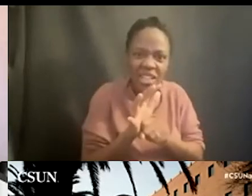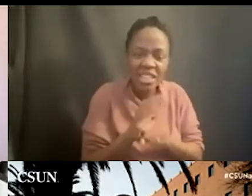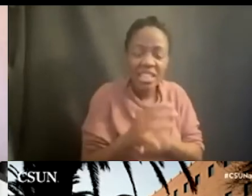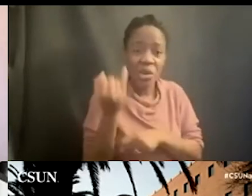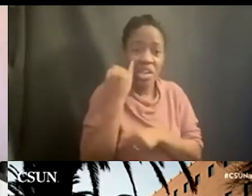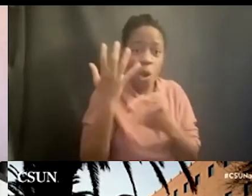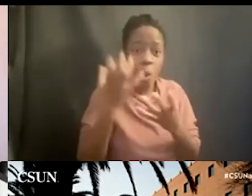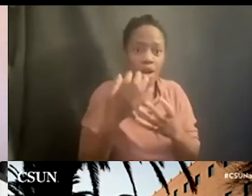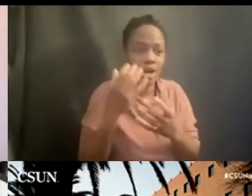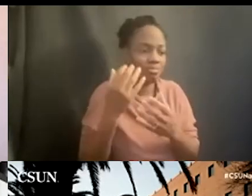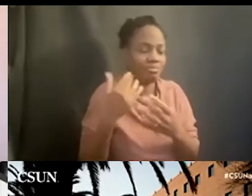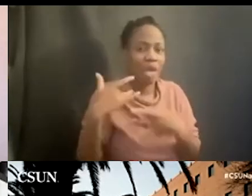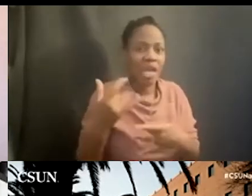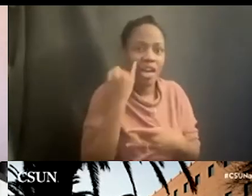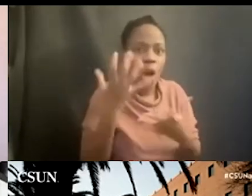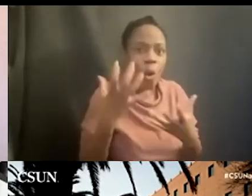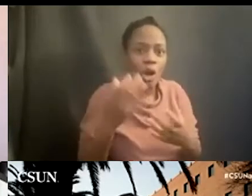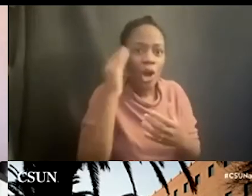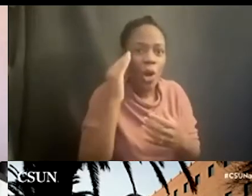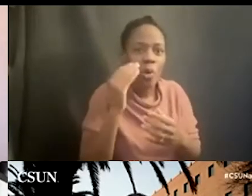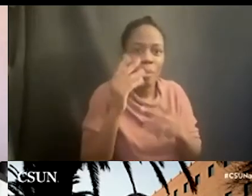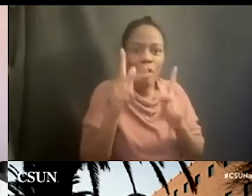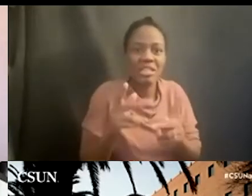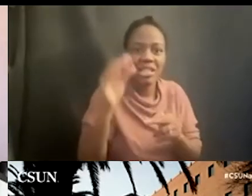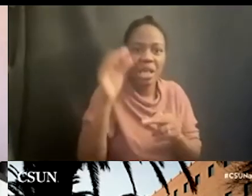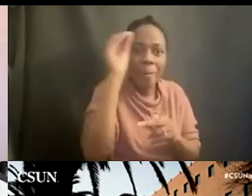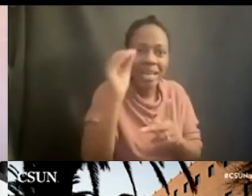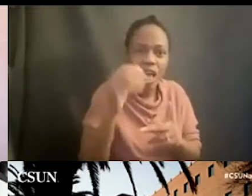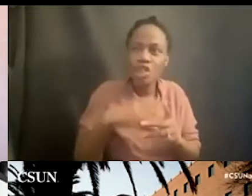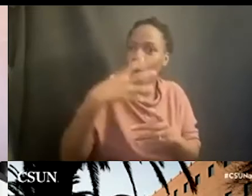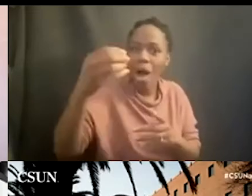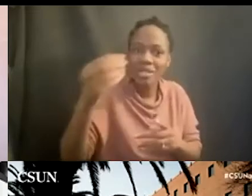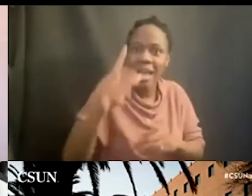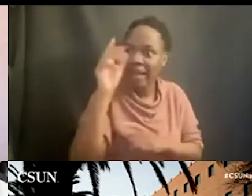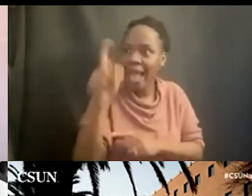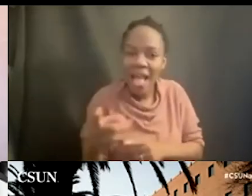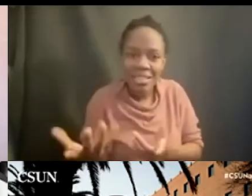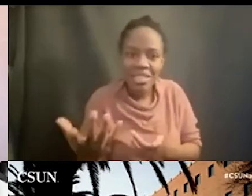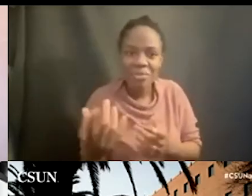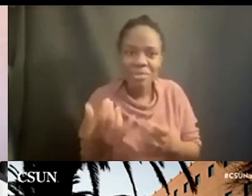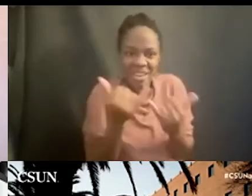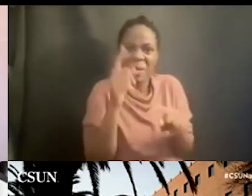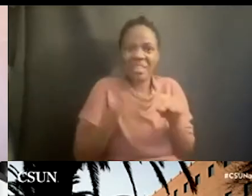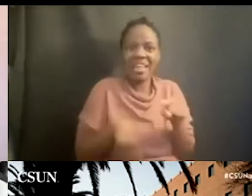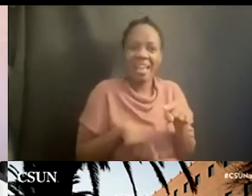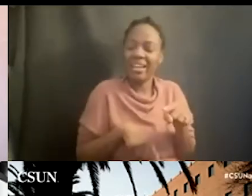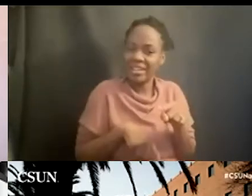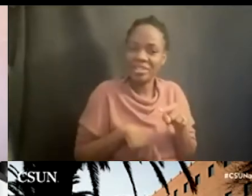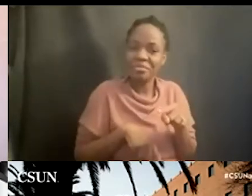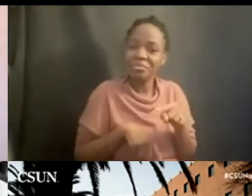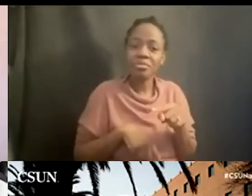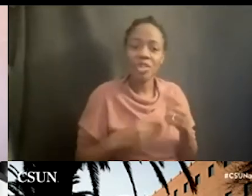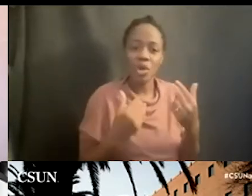outside and I buy them coffee and I ask them what they're thinking. And now I can't do that. So definitely just, we have